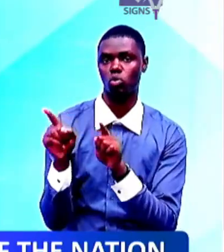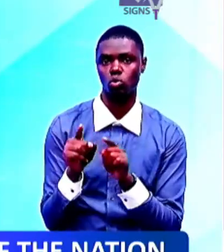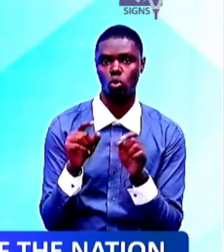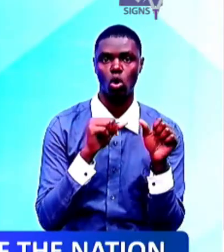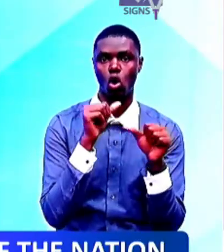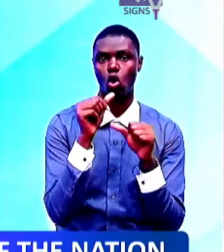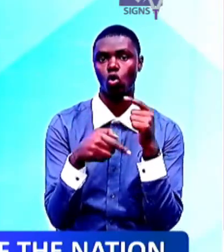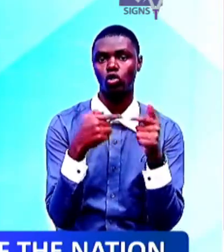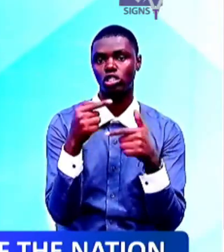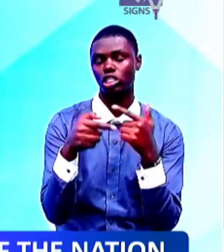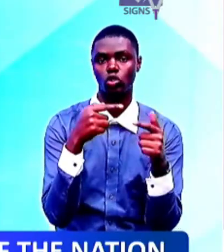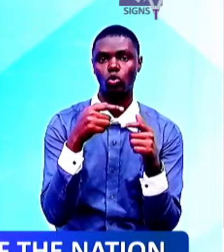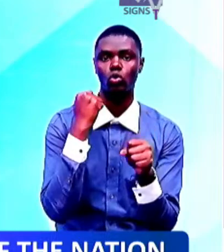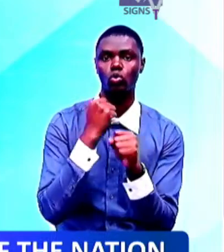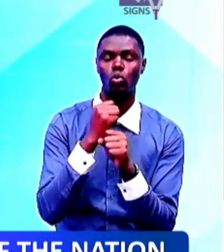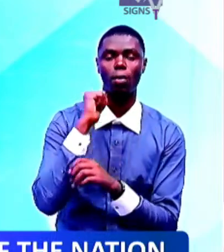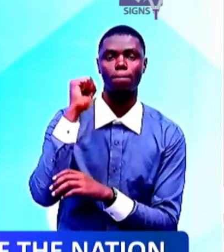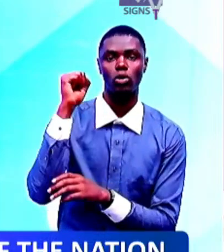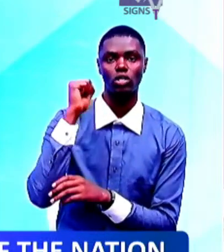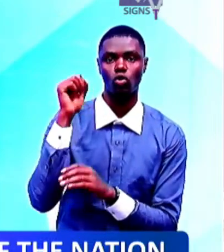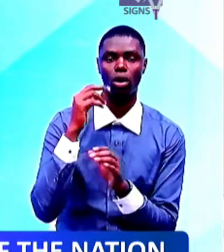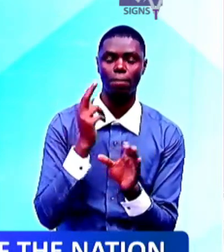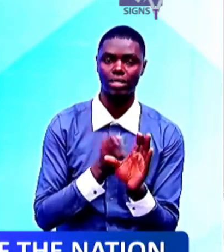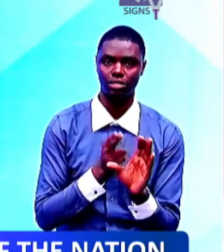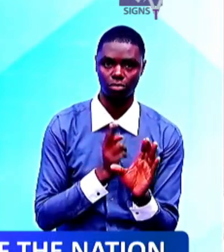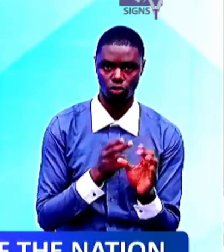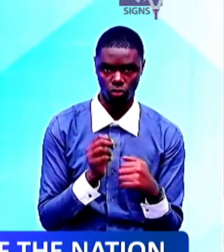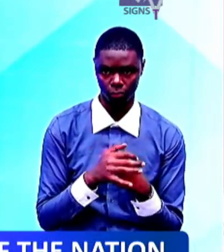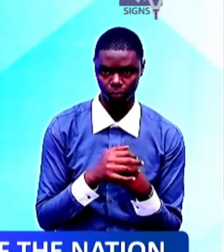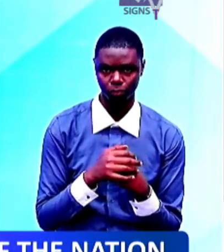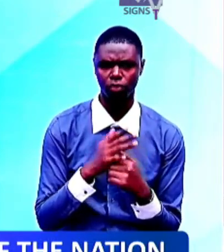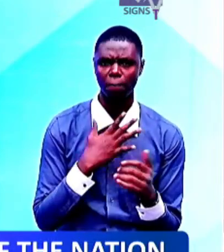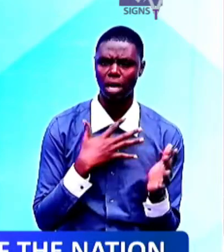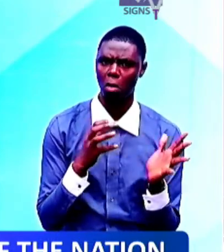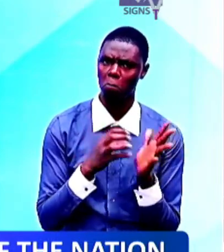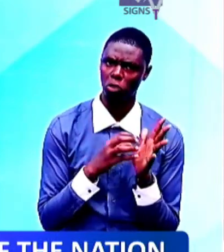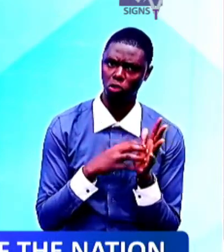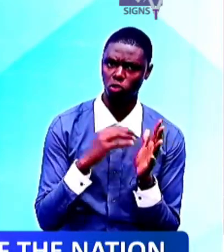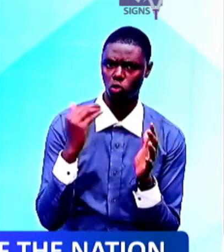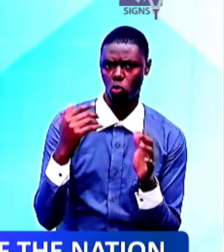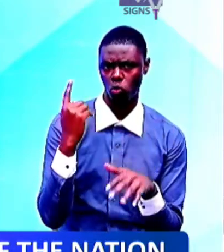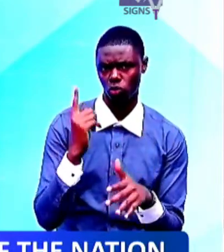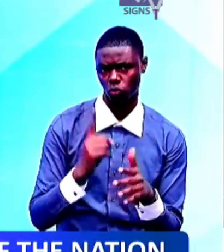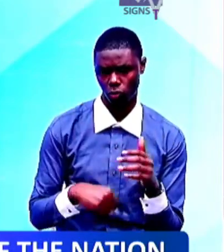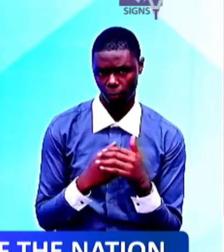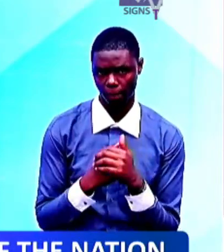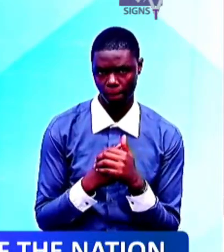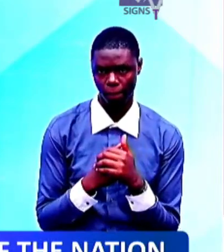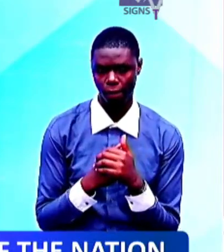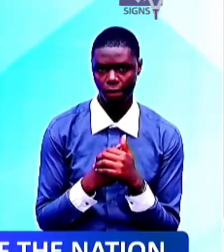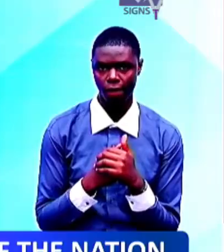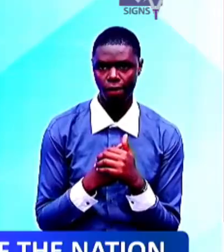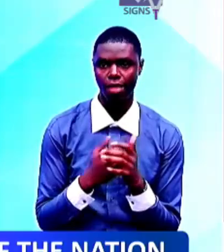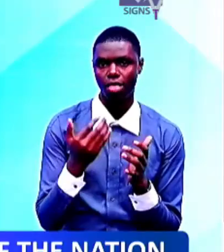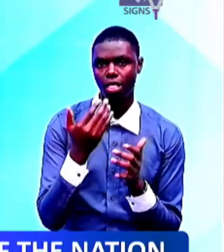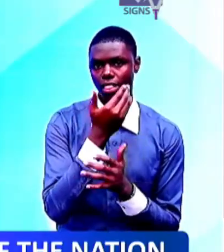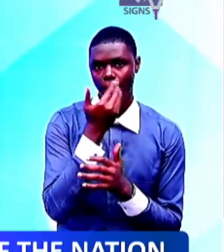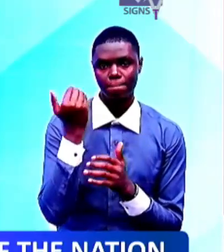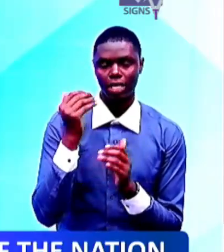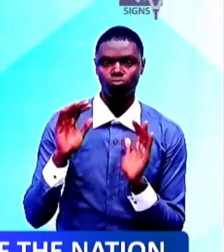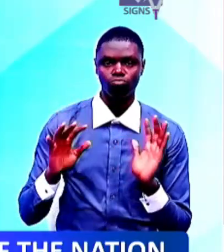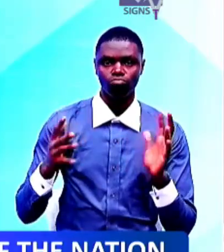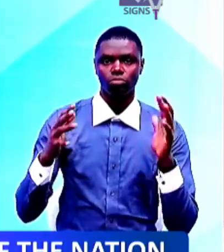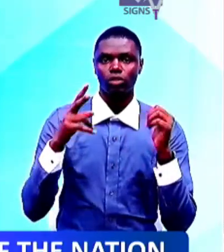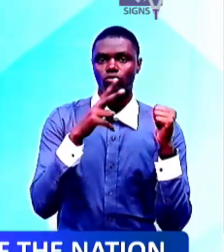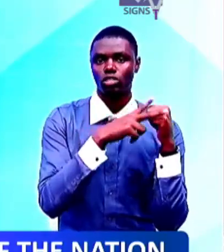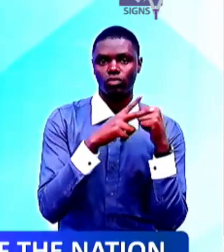to do political participation. And therefore my position has always been that the best commemoration for